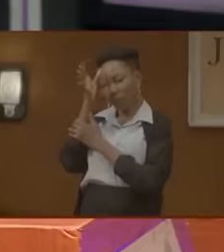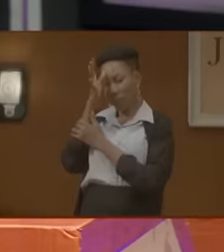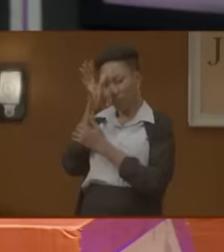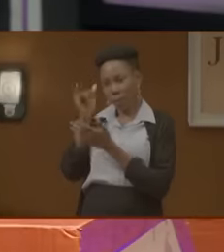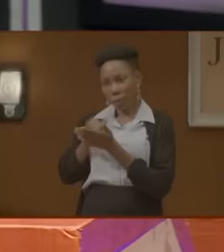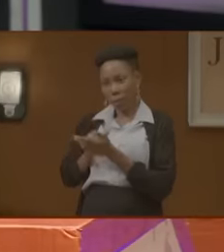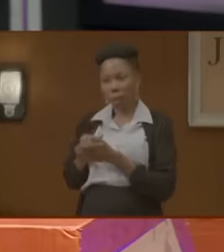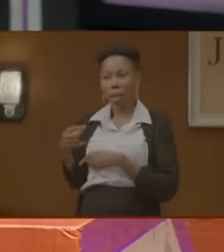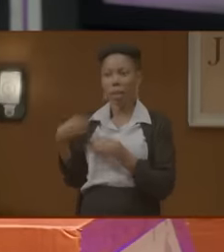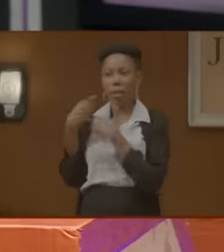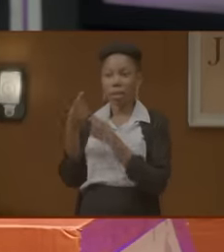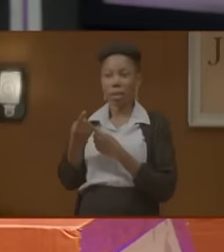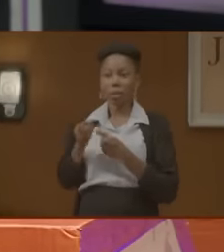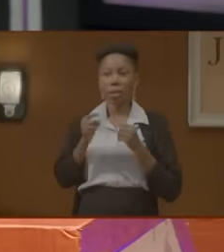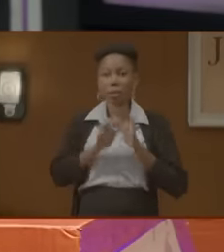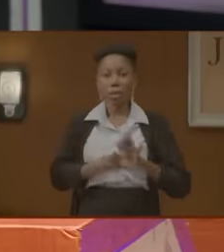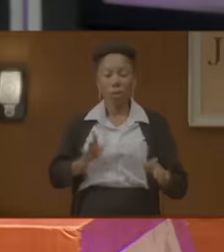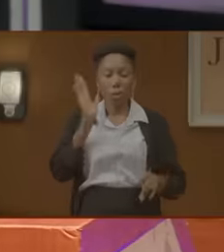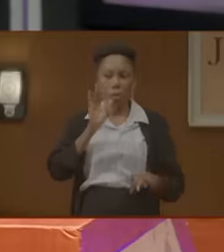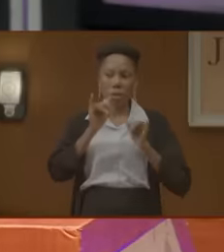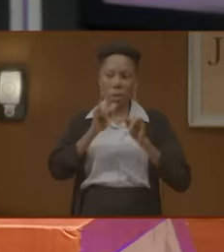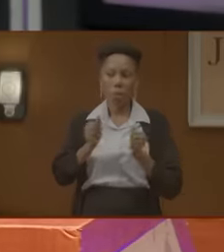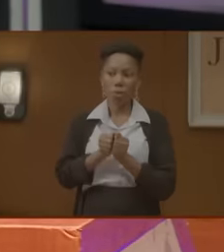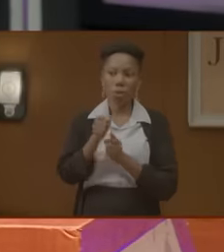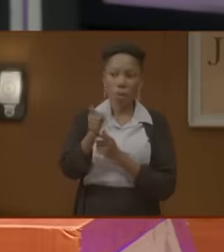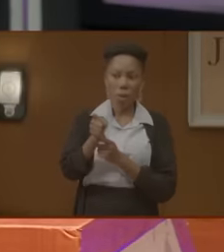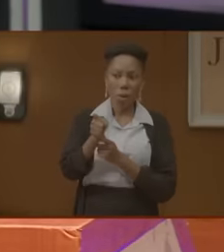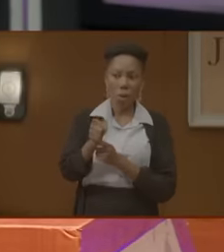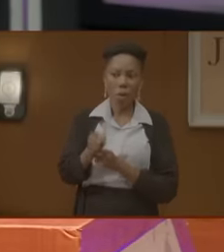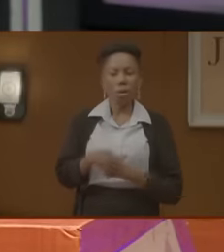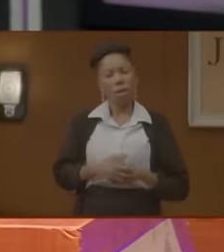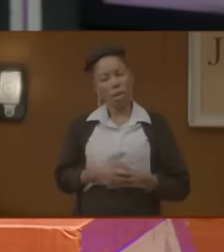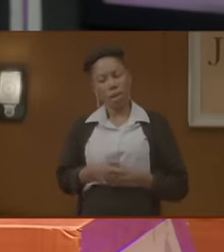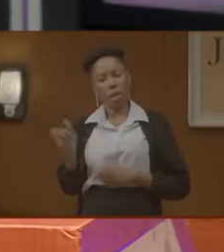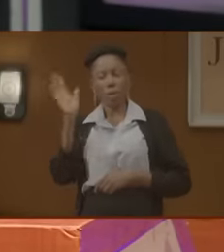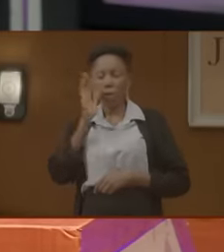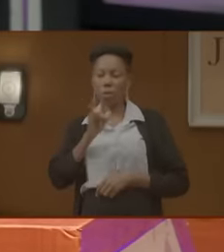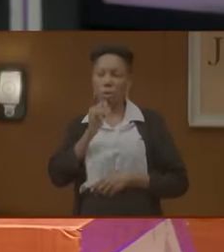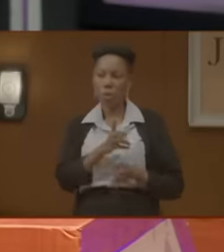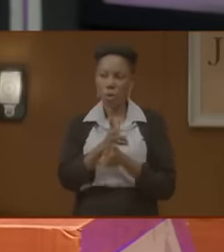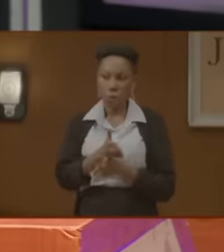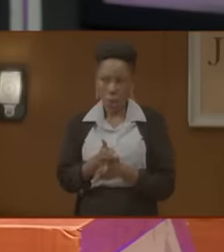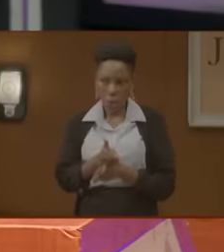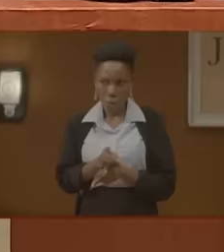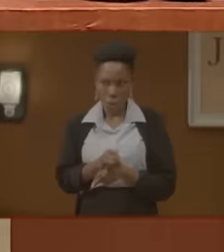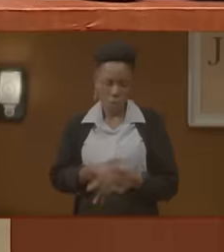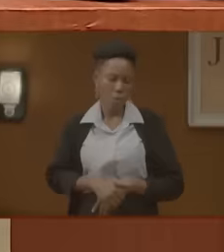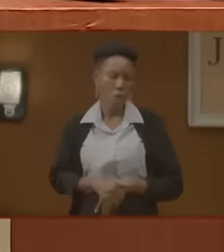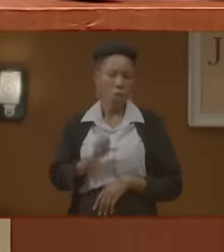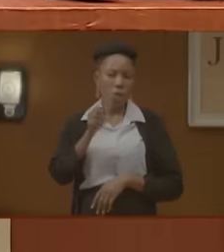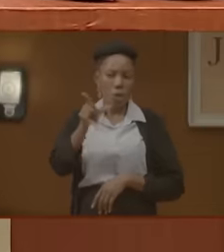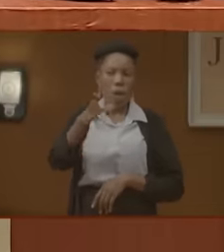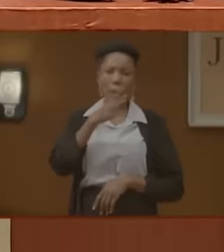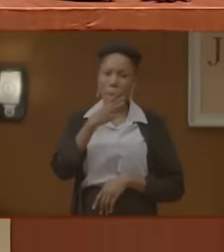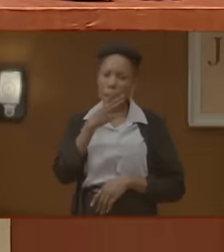stay with me, that he's not going to cater for their upkeep. Okay, should we come back home? He did not say yes. He did not say no. My mommy tried to